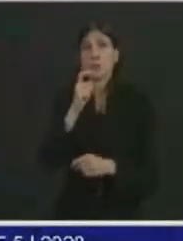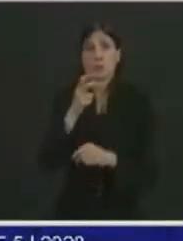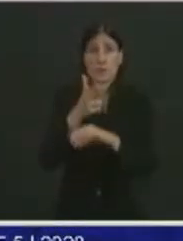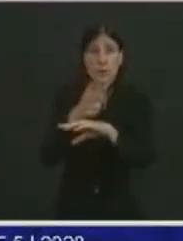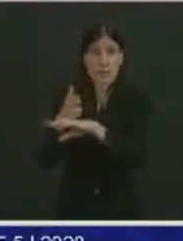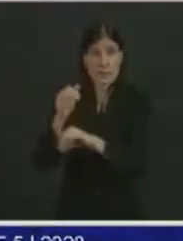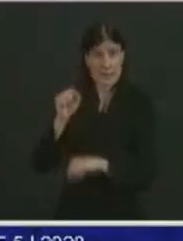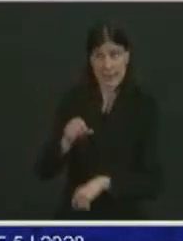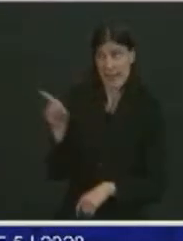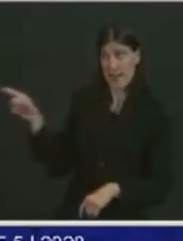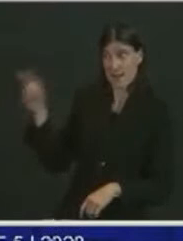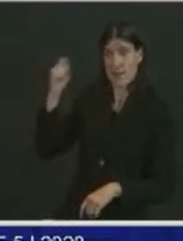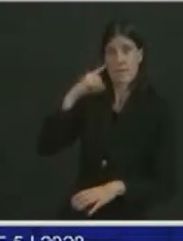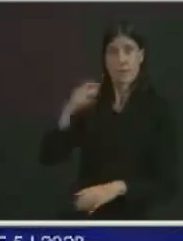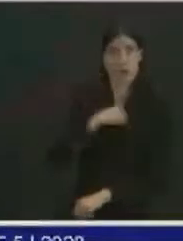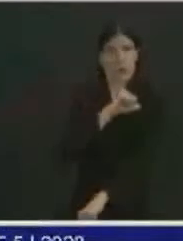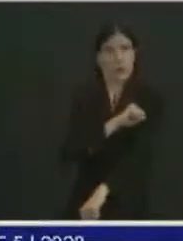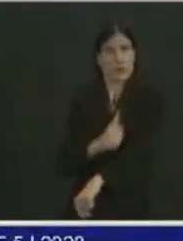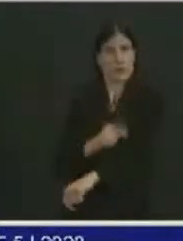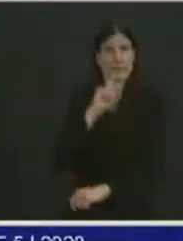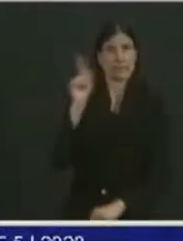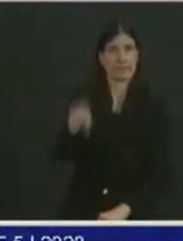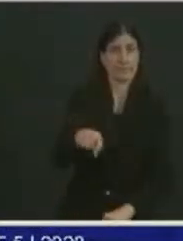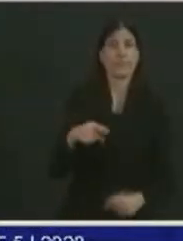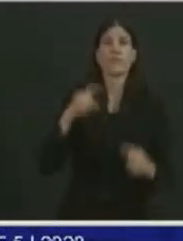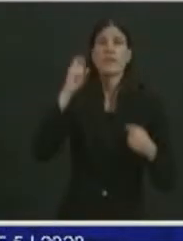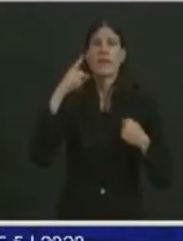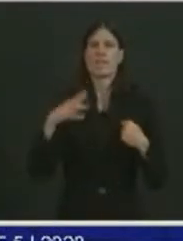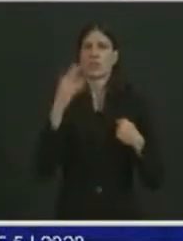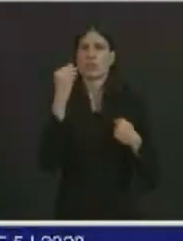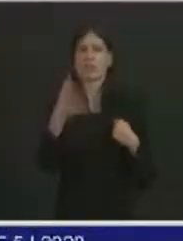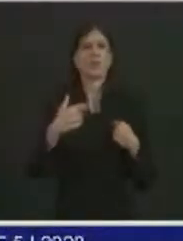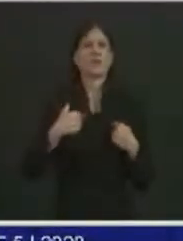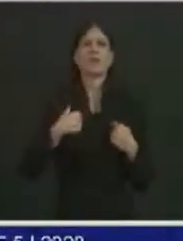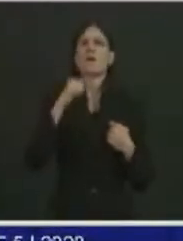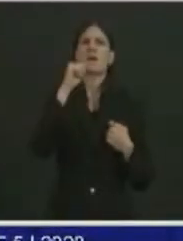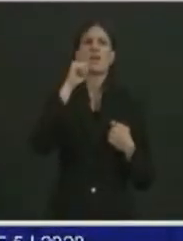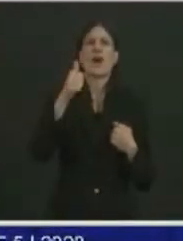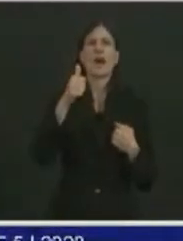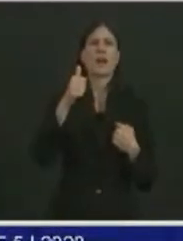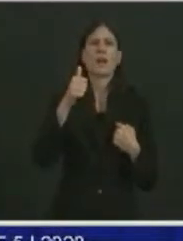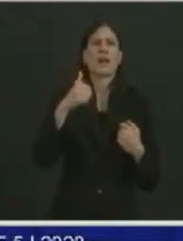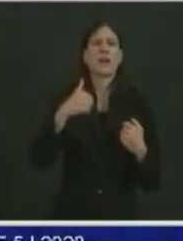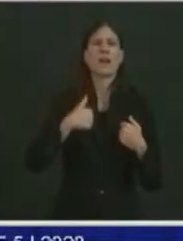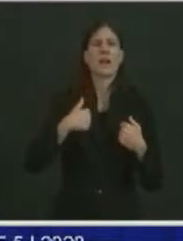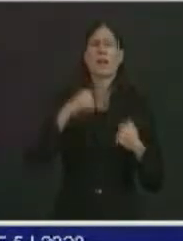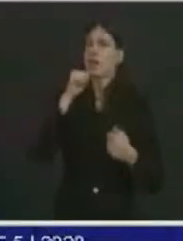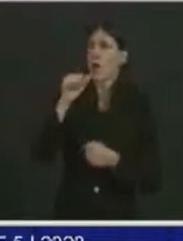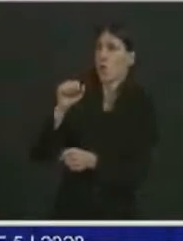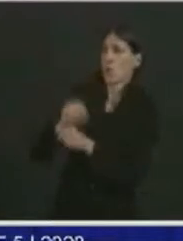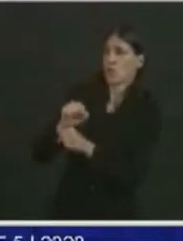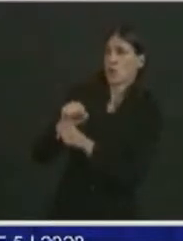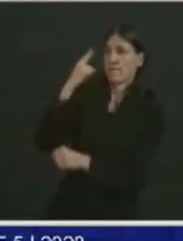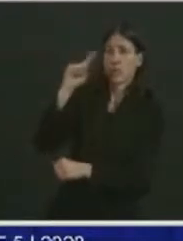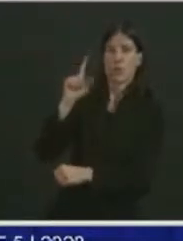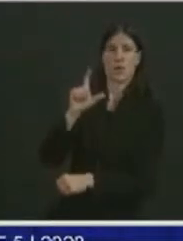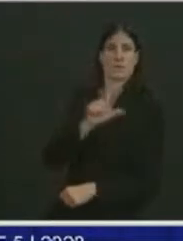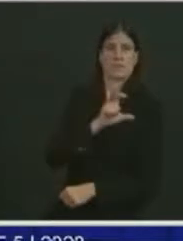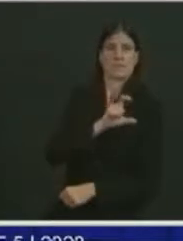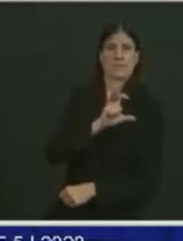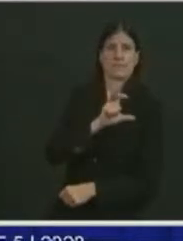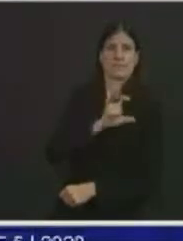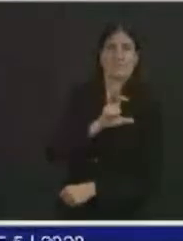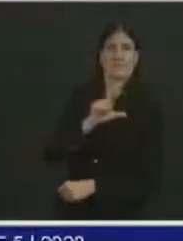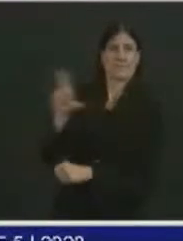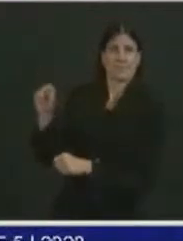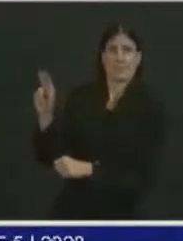law enforcement official, so no, I am not a law enforcement official. I am the governor, and the colonel of the state police reports to me, and